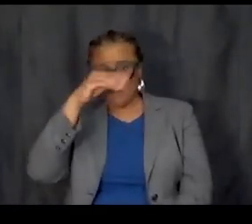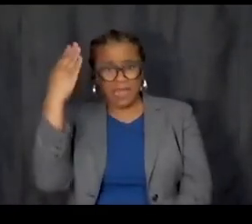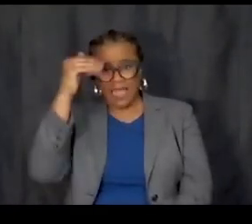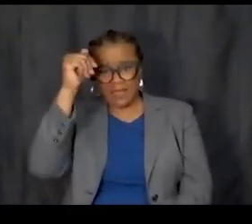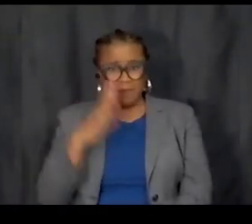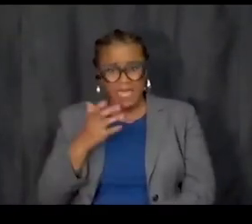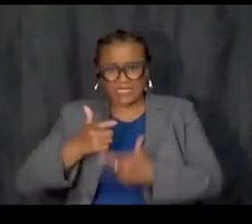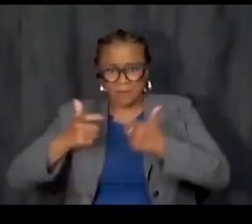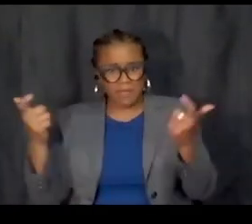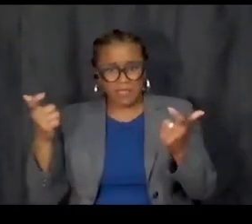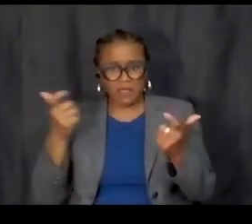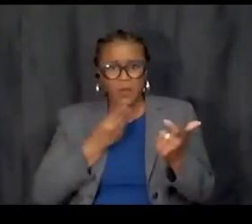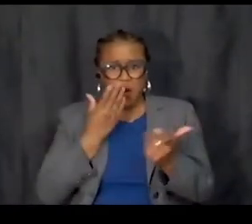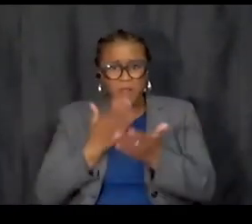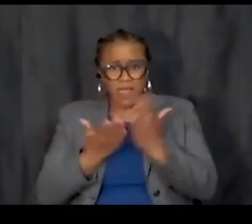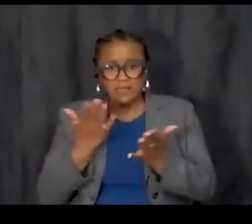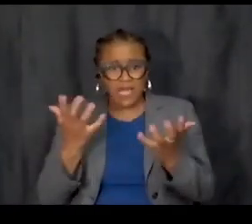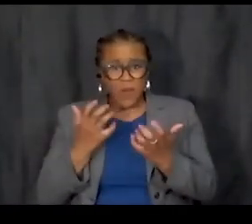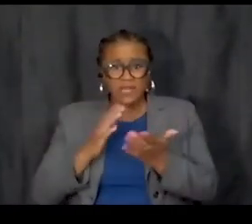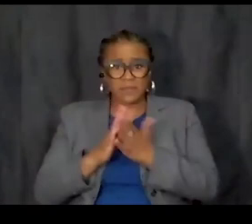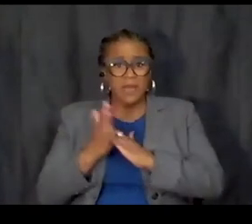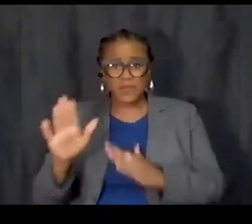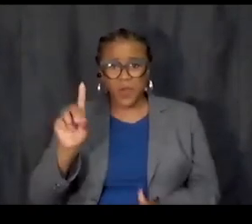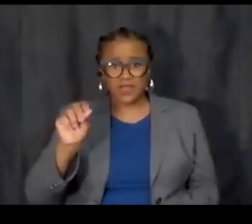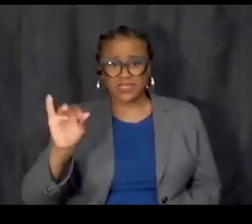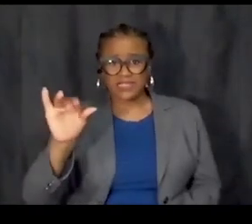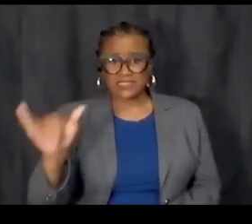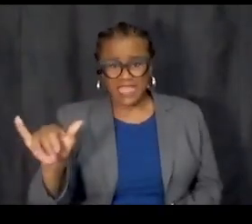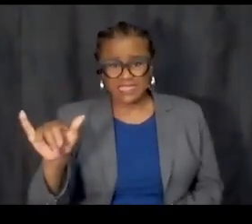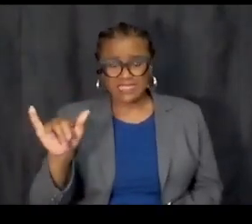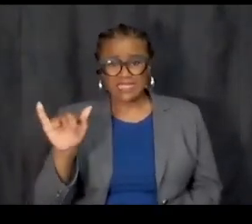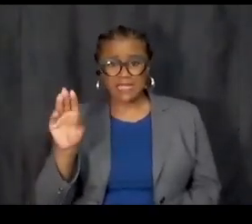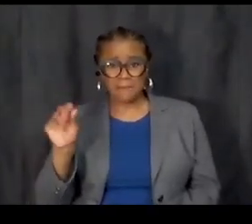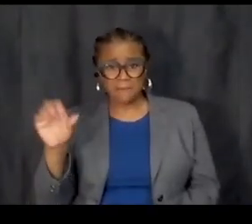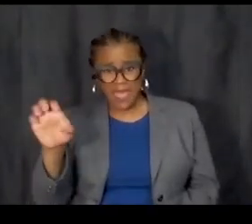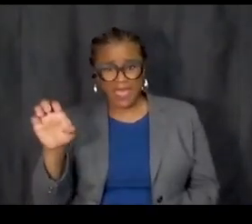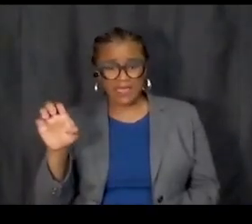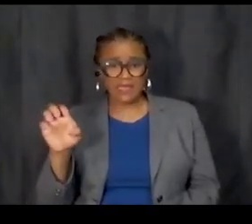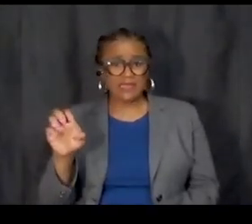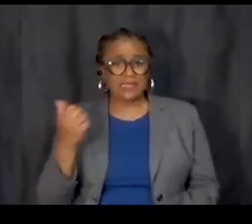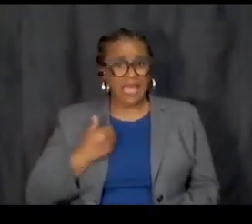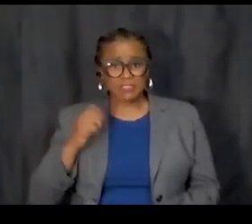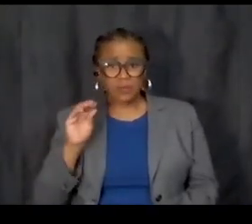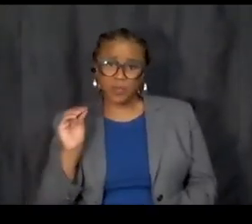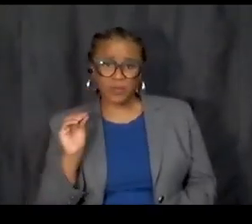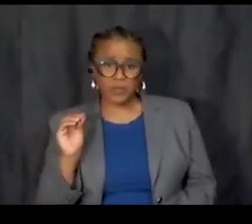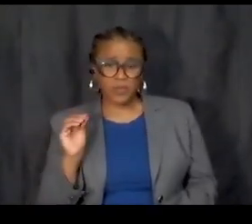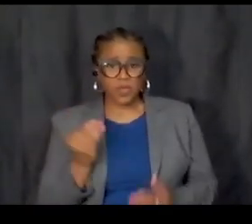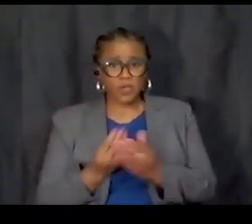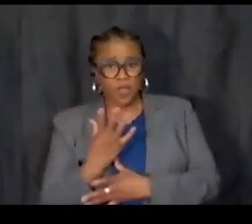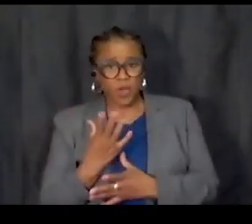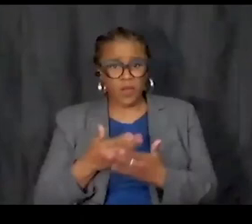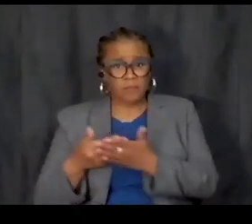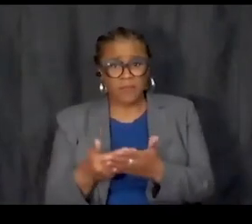hands. I want to be your Daisy May, gangsta boo. Grow a baby bird or three inside, sugar